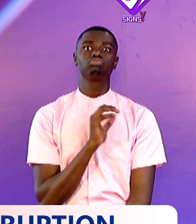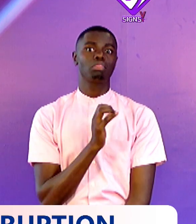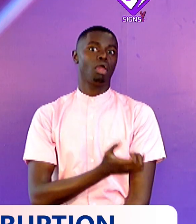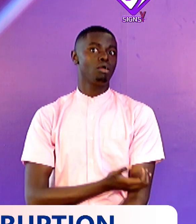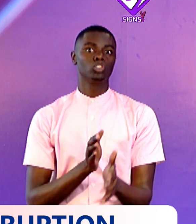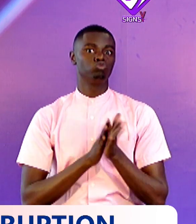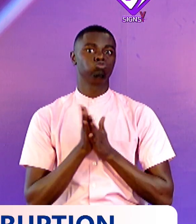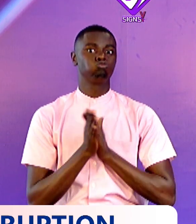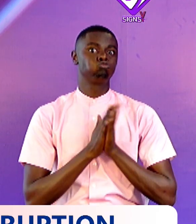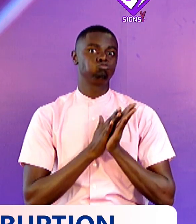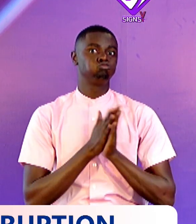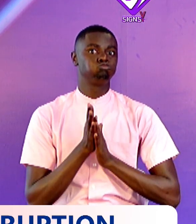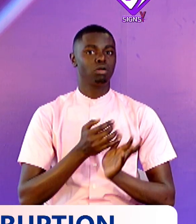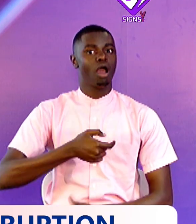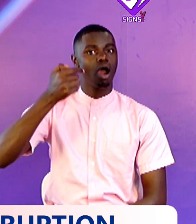cap is coming.